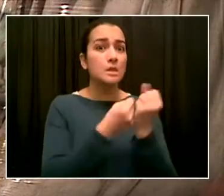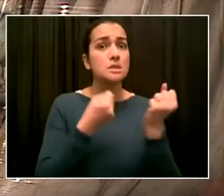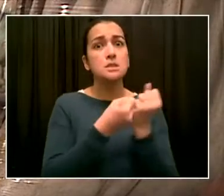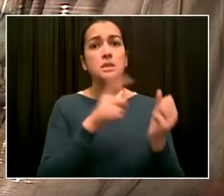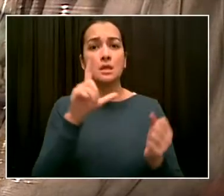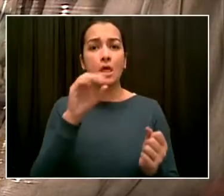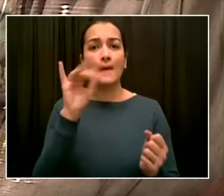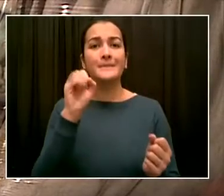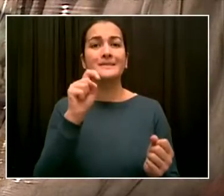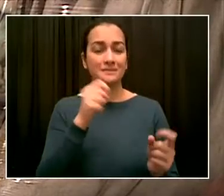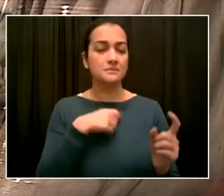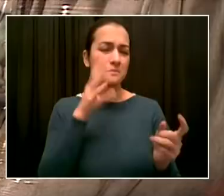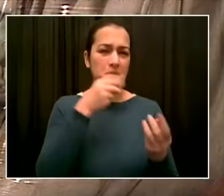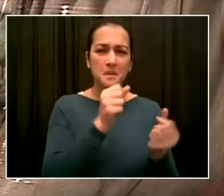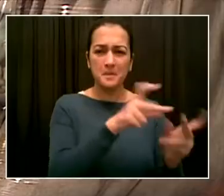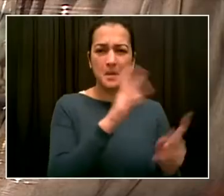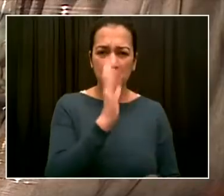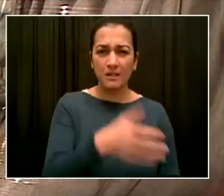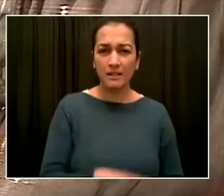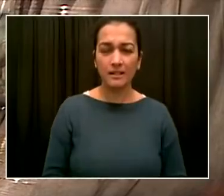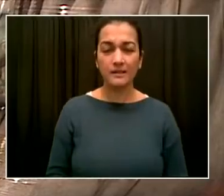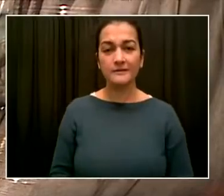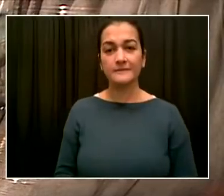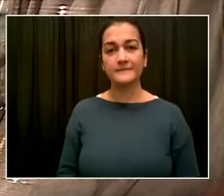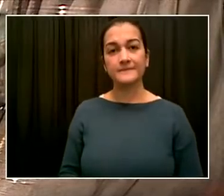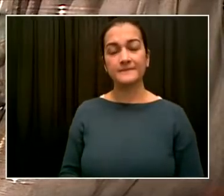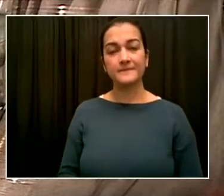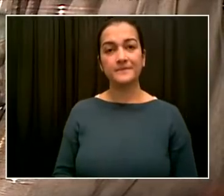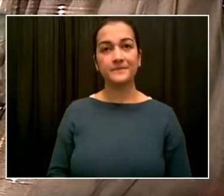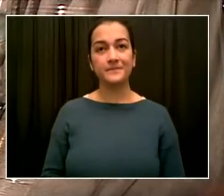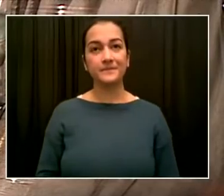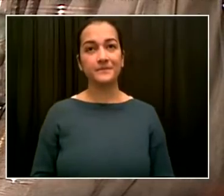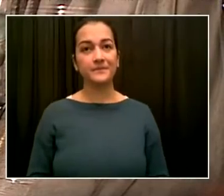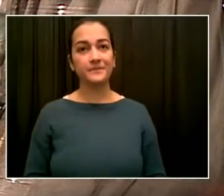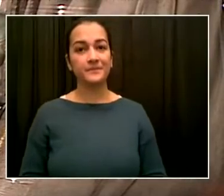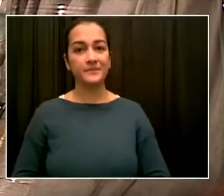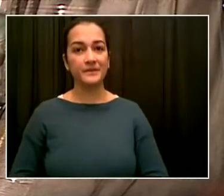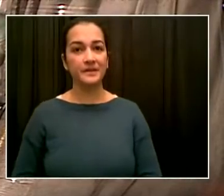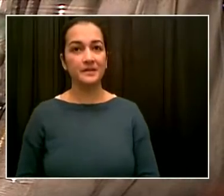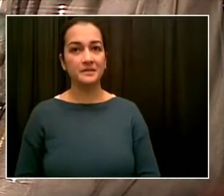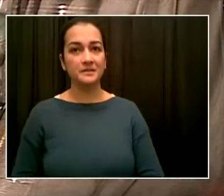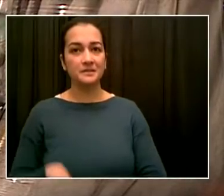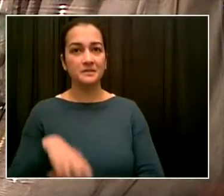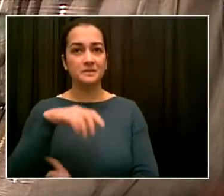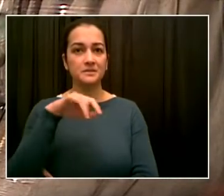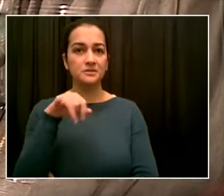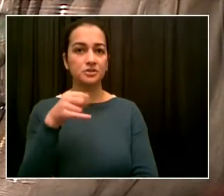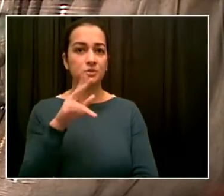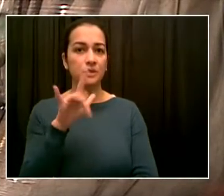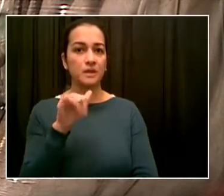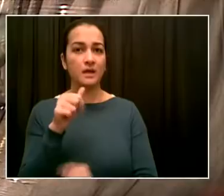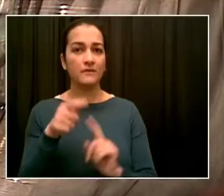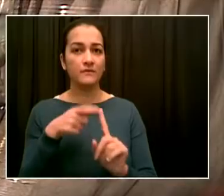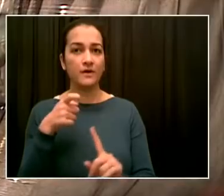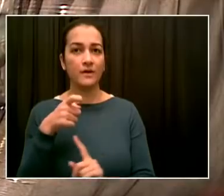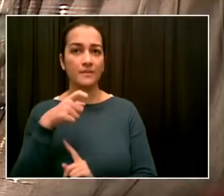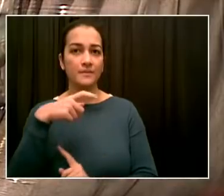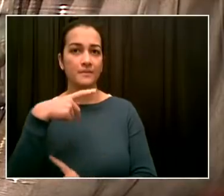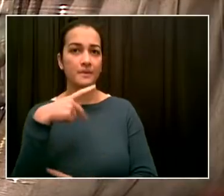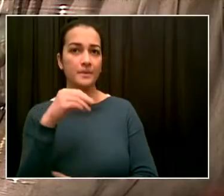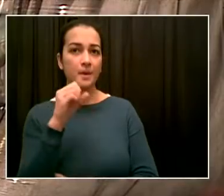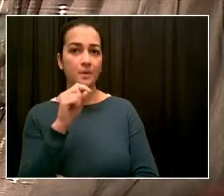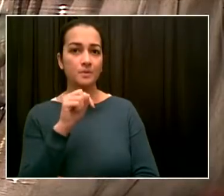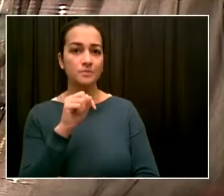Hi, Mr. Mayor. Happy Thanksgiving Eve and balloon blowing up day. Happy Thanksgiving. And you too, Julia,